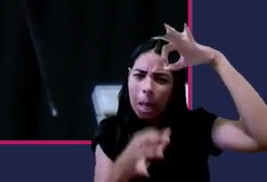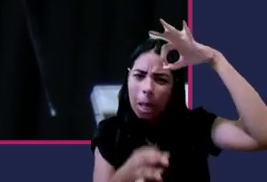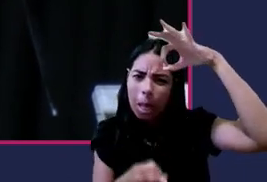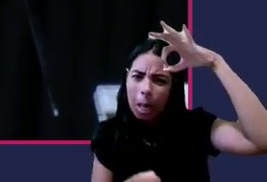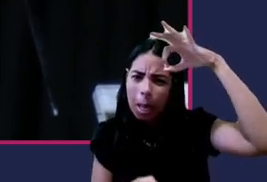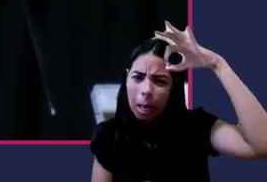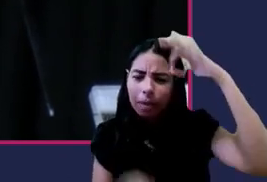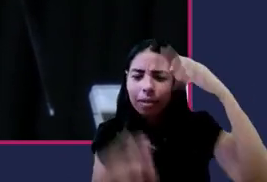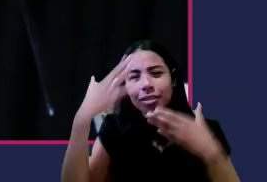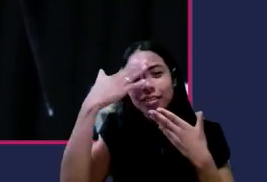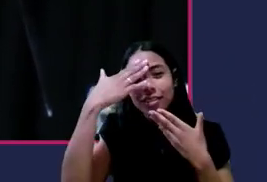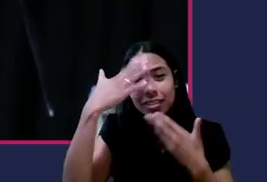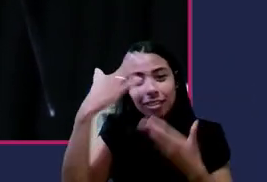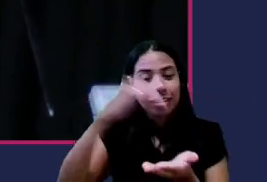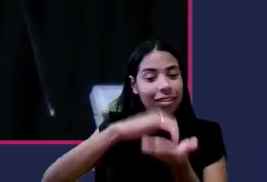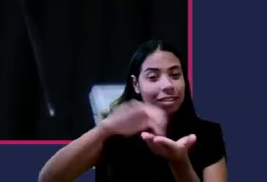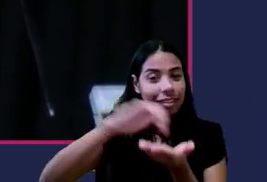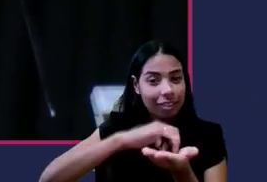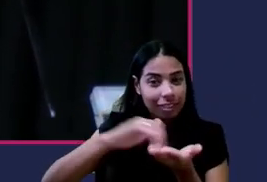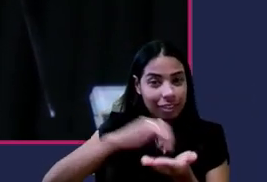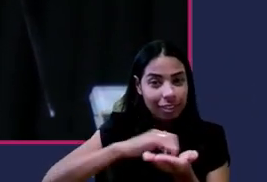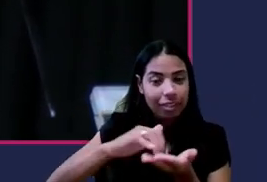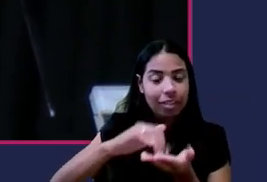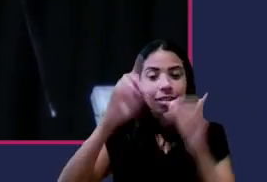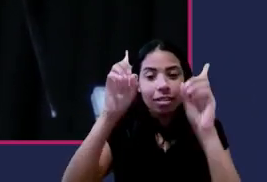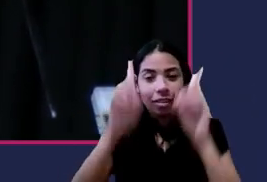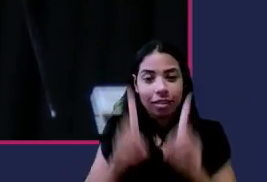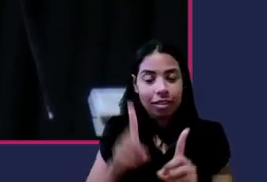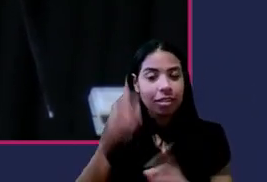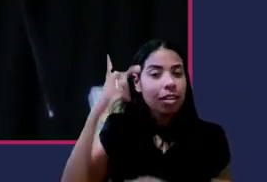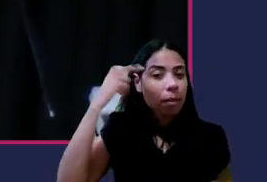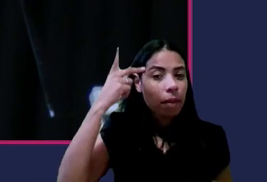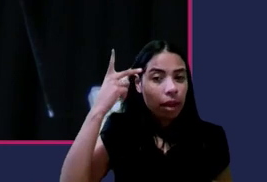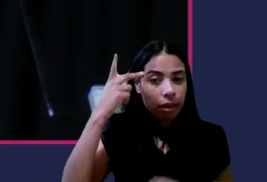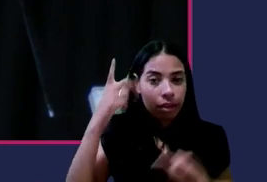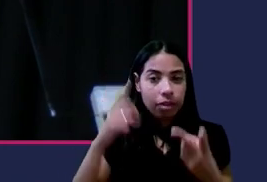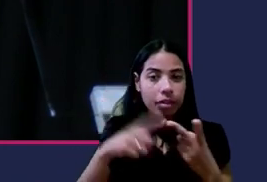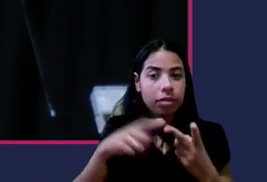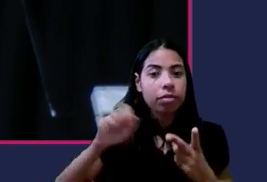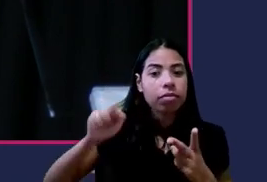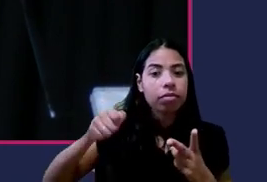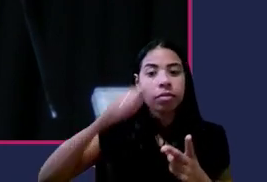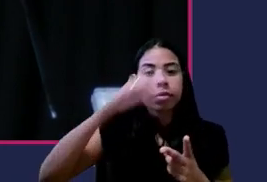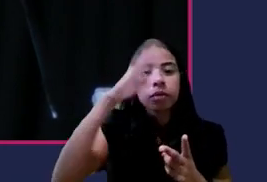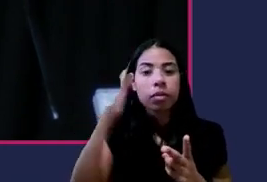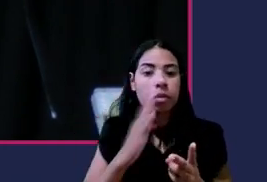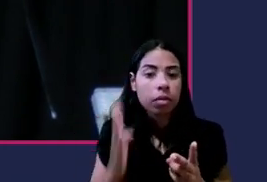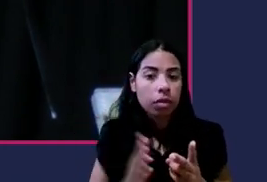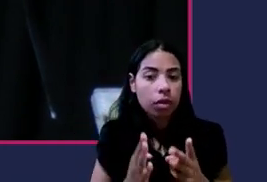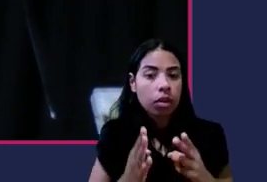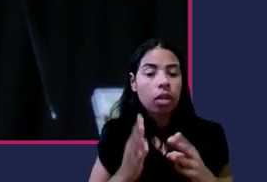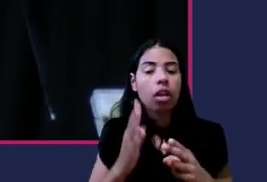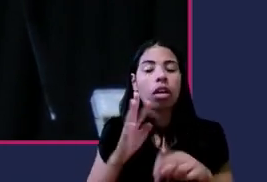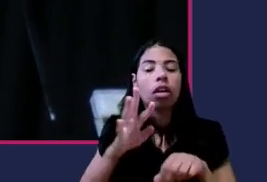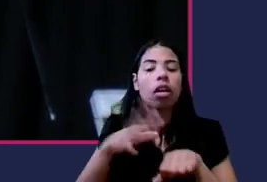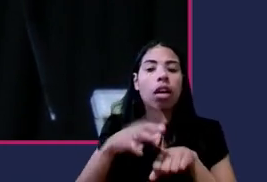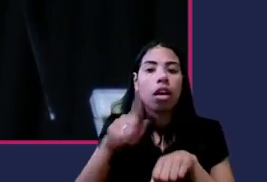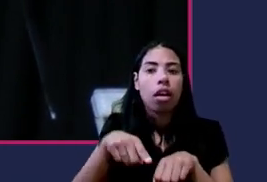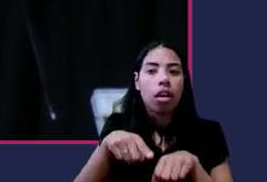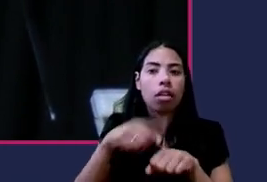longer. Thank you so much to the Secretariat for People with Disability of the City of São Paulo, the Brazilian Association of